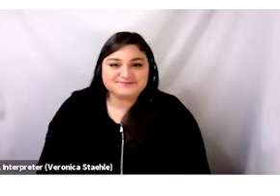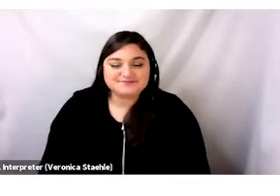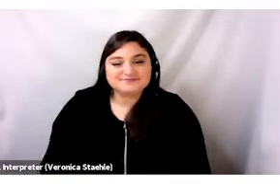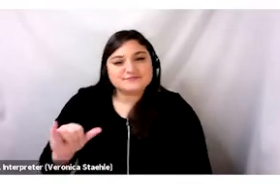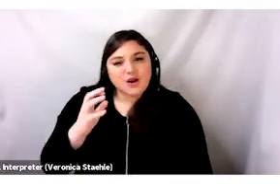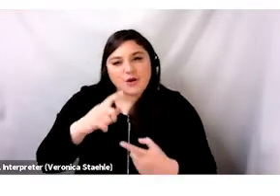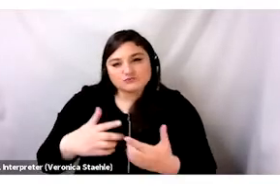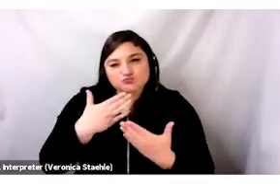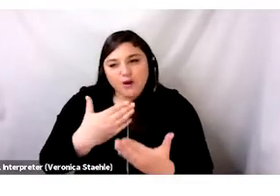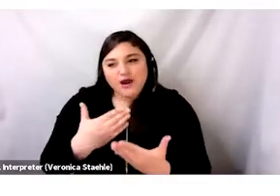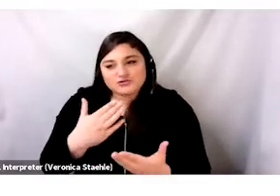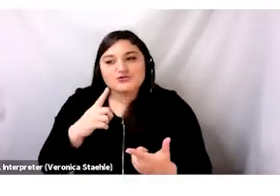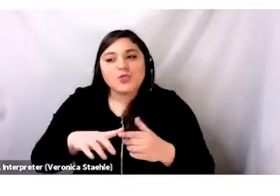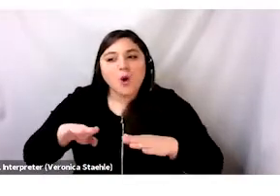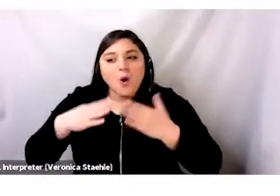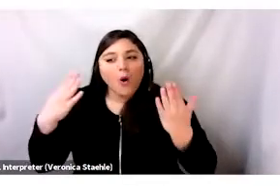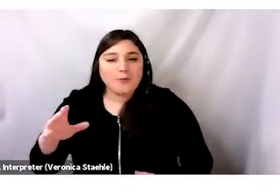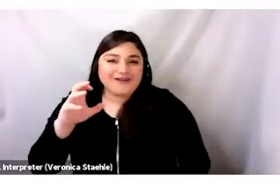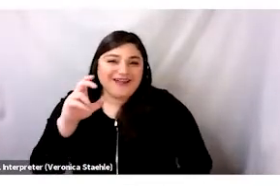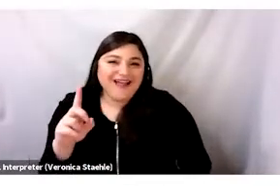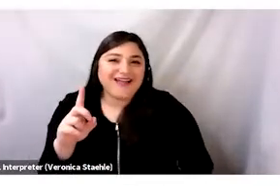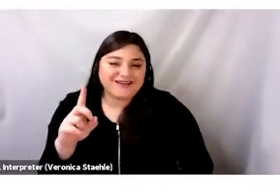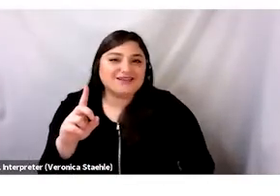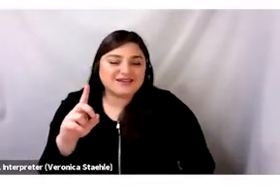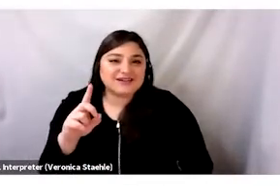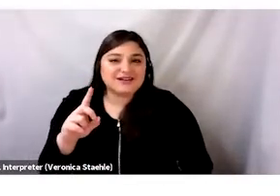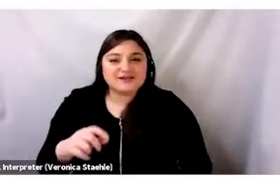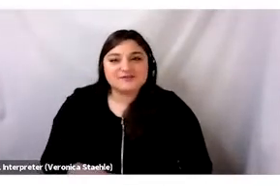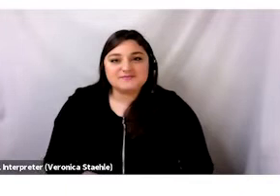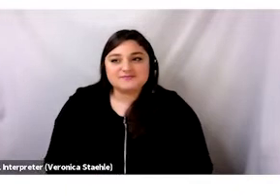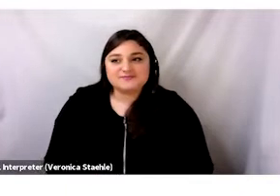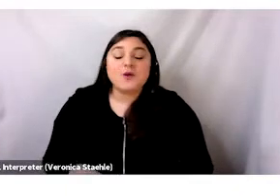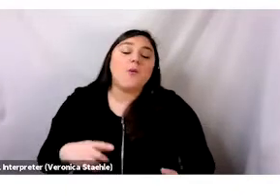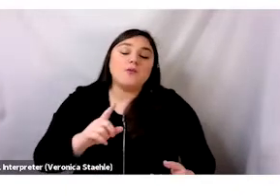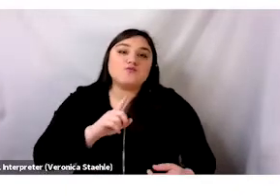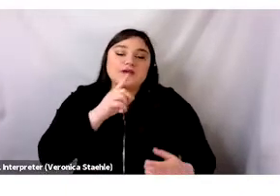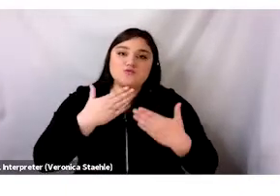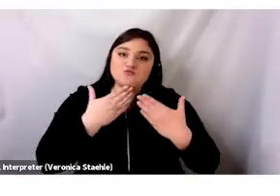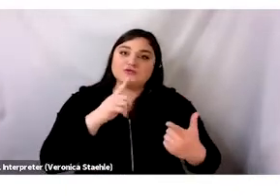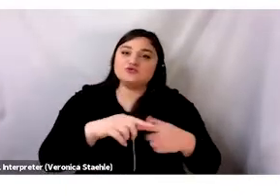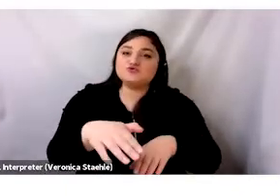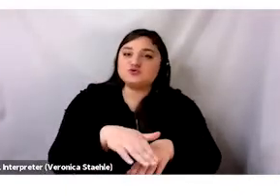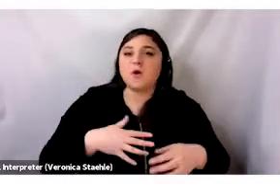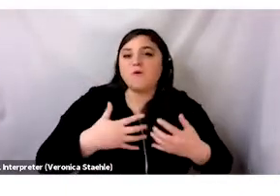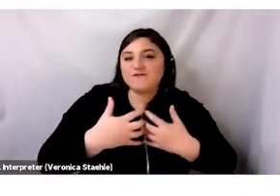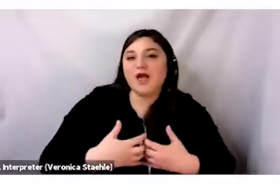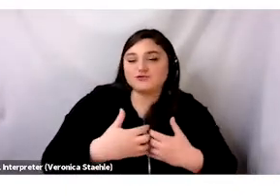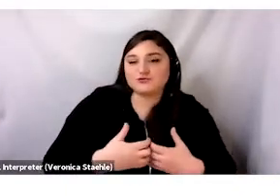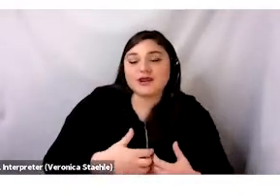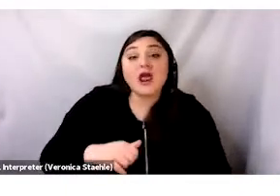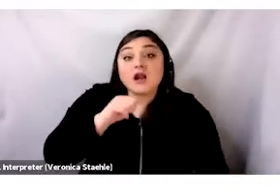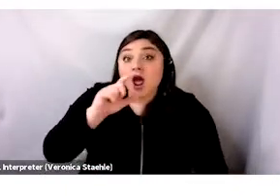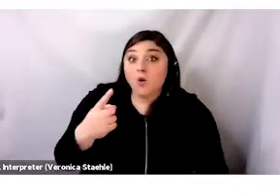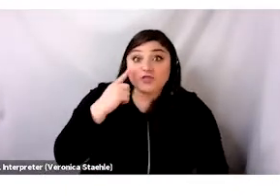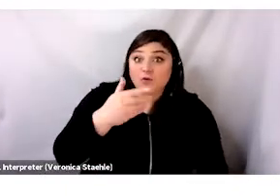of gratitude to the Open Education, not just, I'm sorry, to the Slow Factory, not just for inviting me